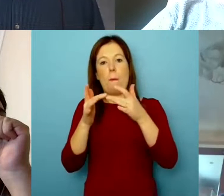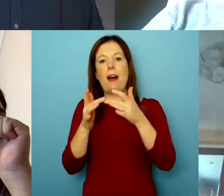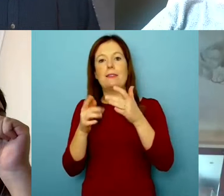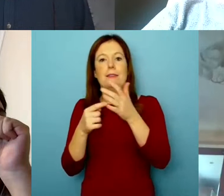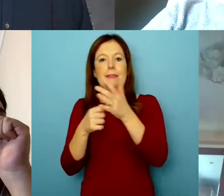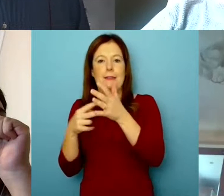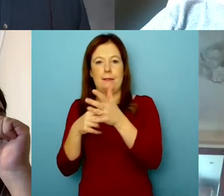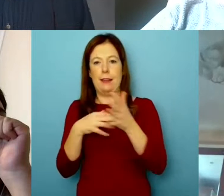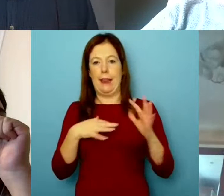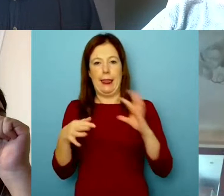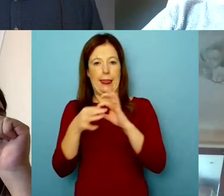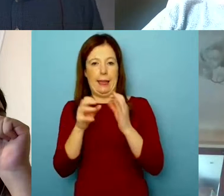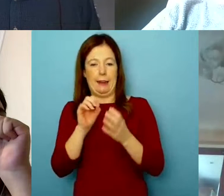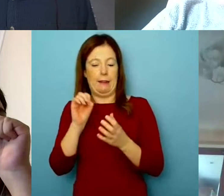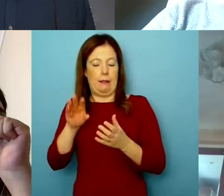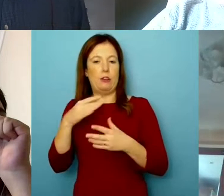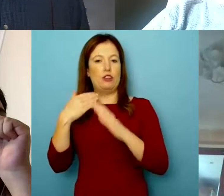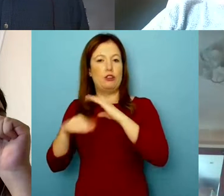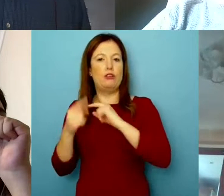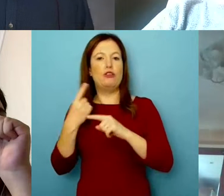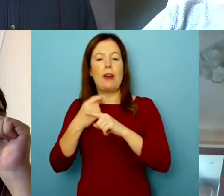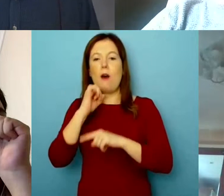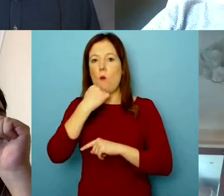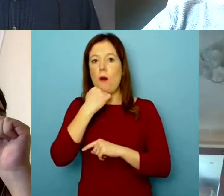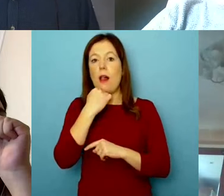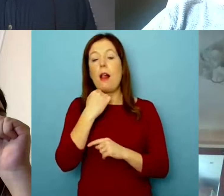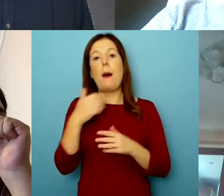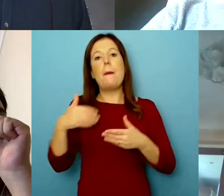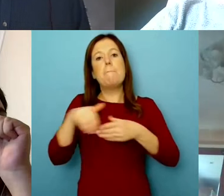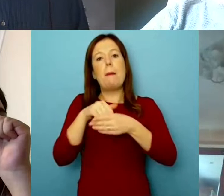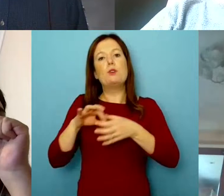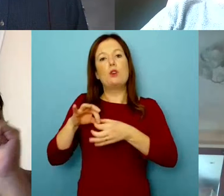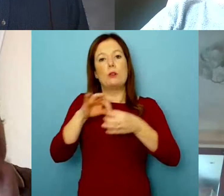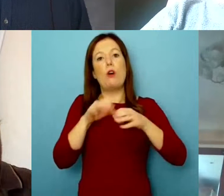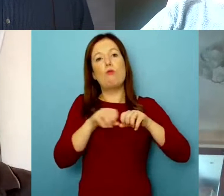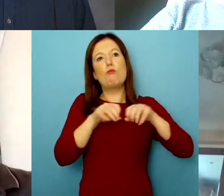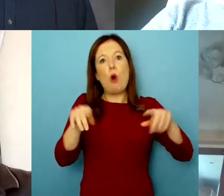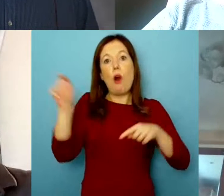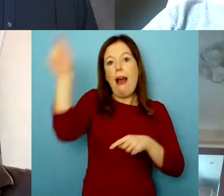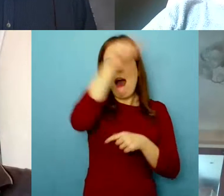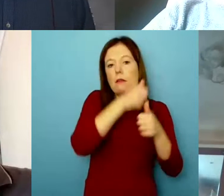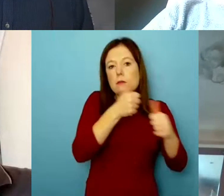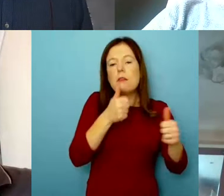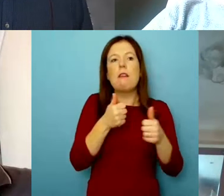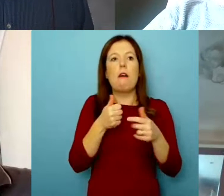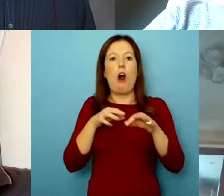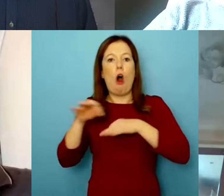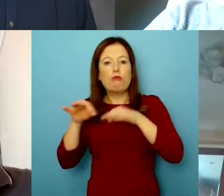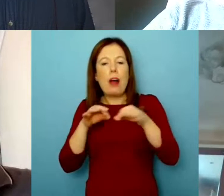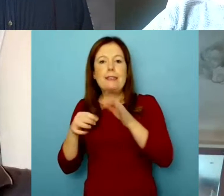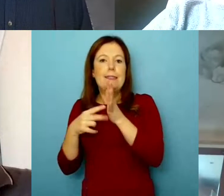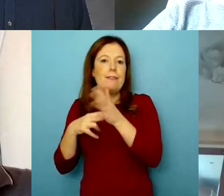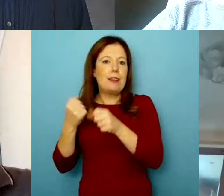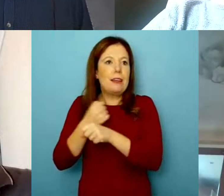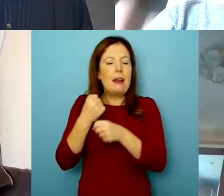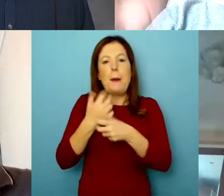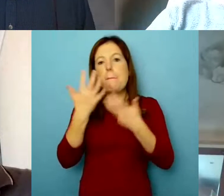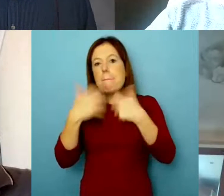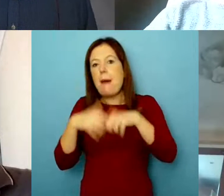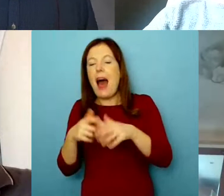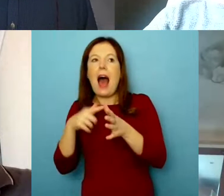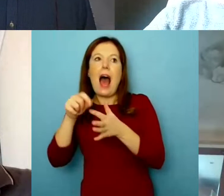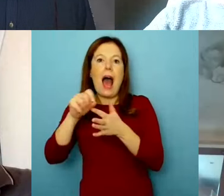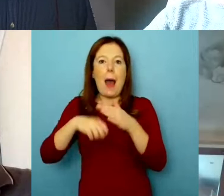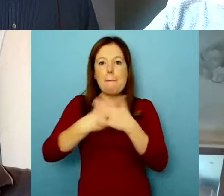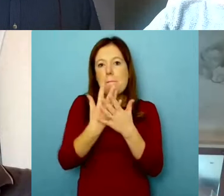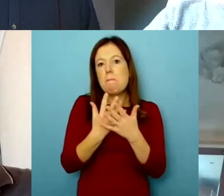the chat later. You can take a look at the association. It's a membership association where broadcasters, operators, TV makers, tech companies, app